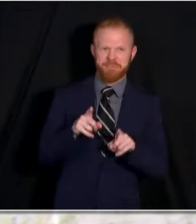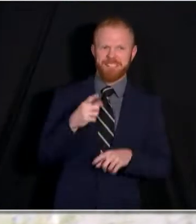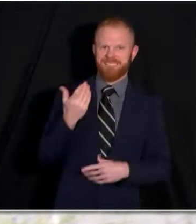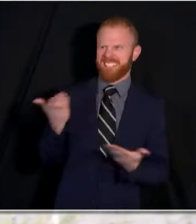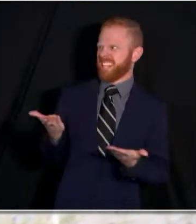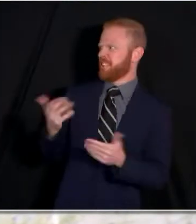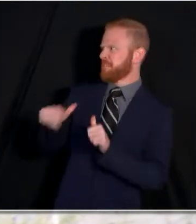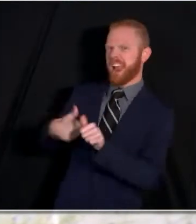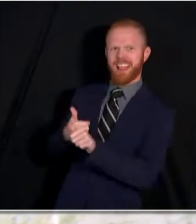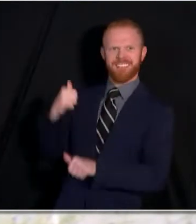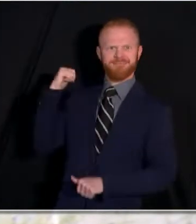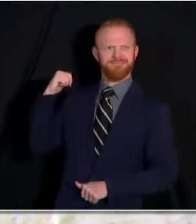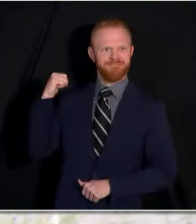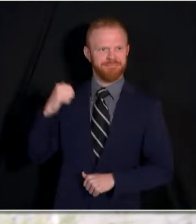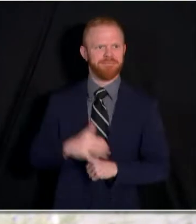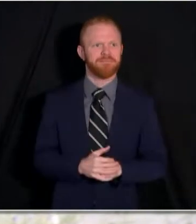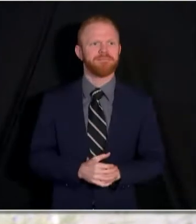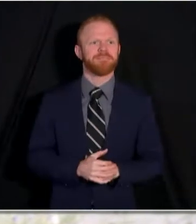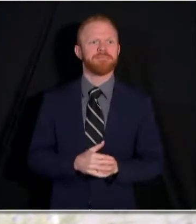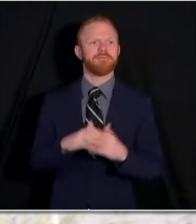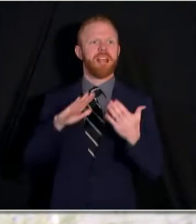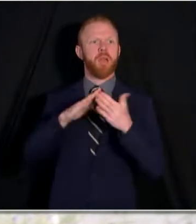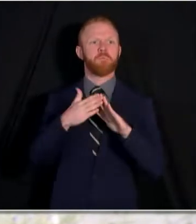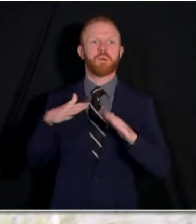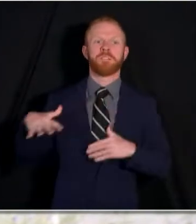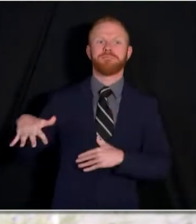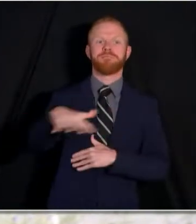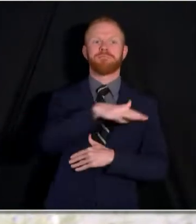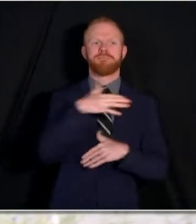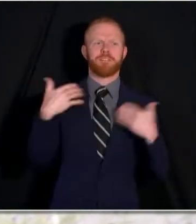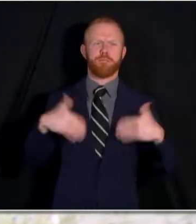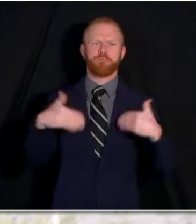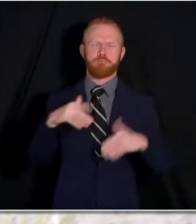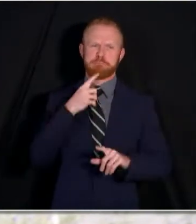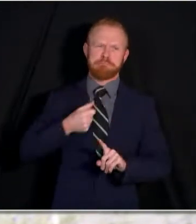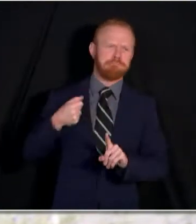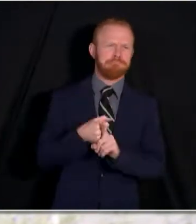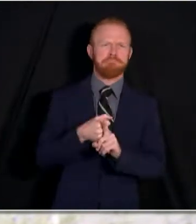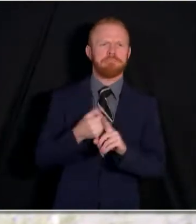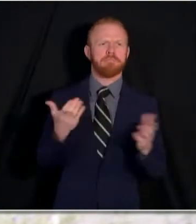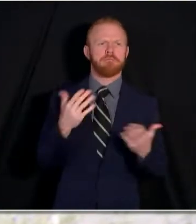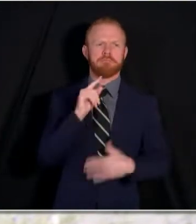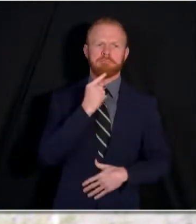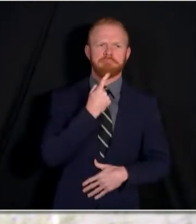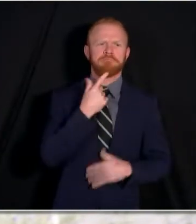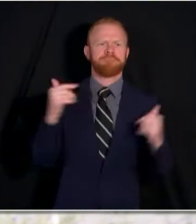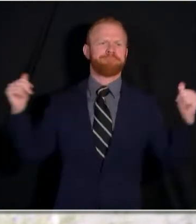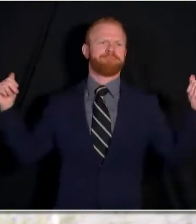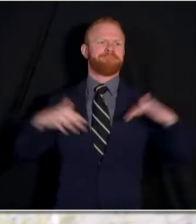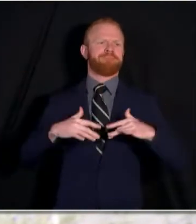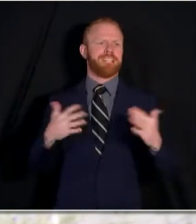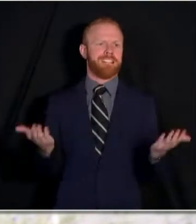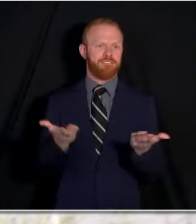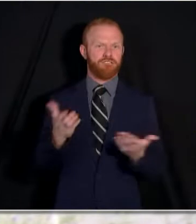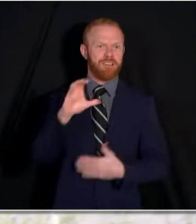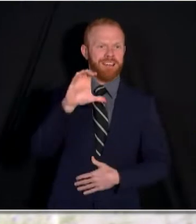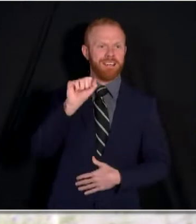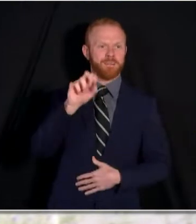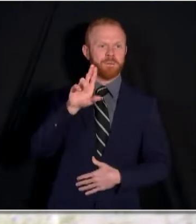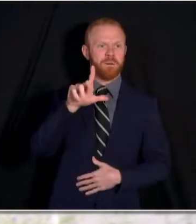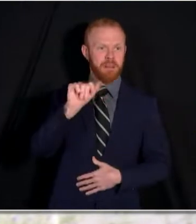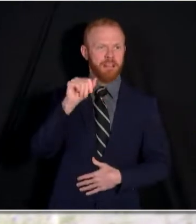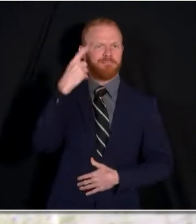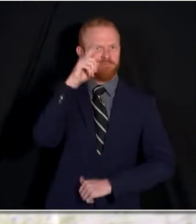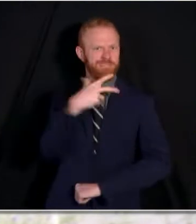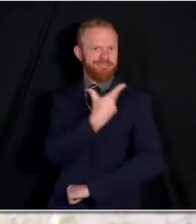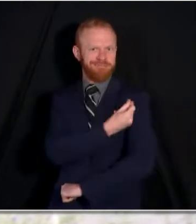Communities that are among the hardest hit by the pandemic are coming here to Cal State LA for